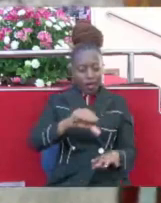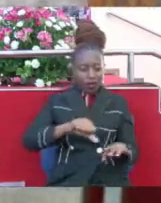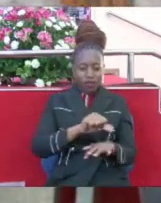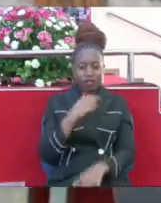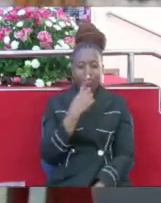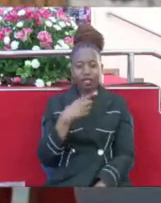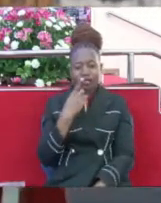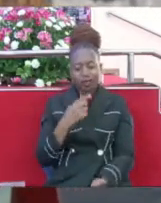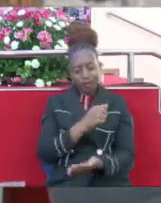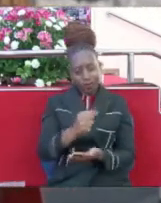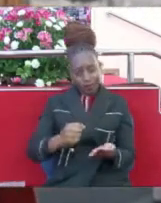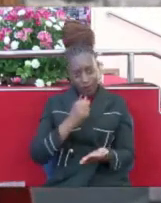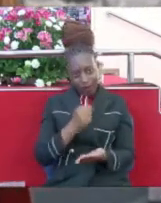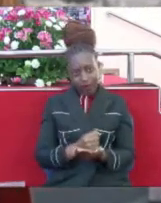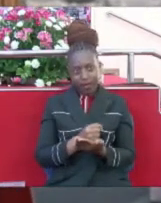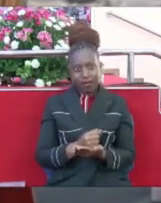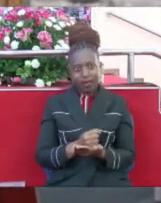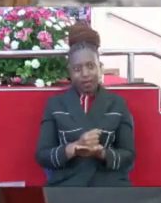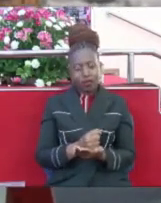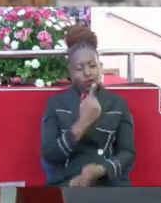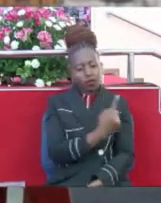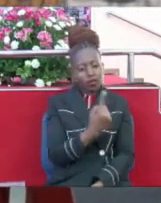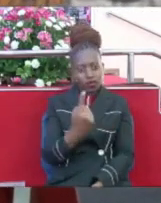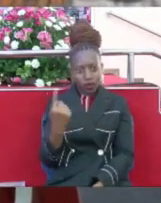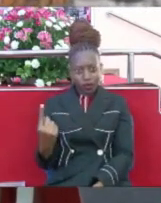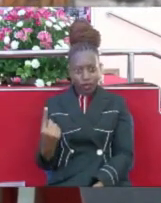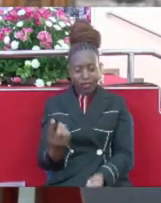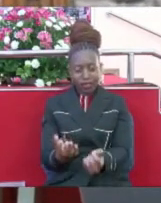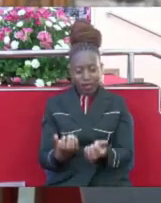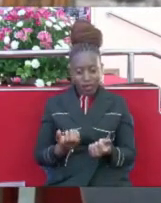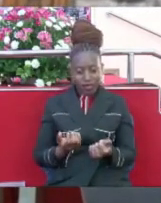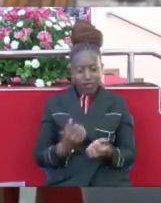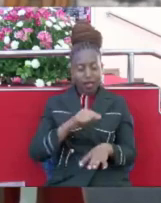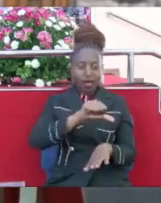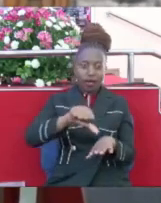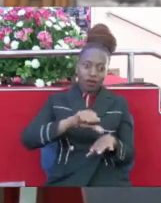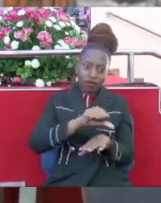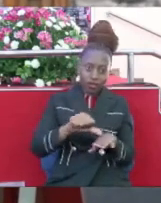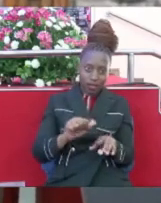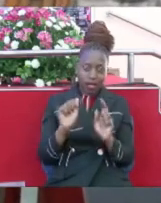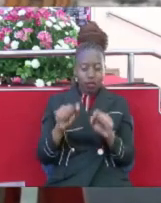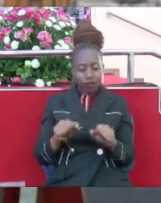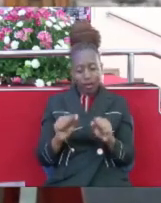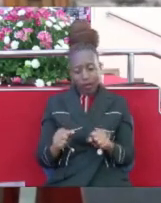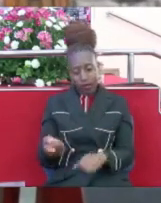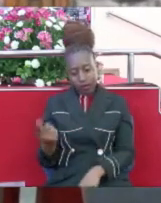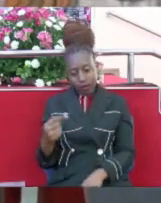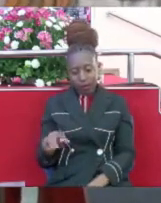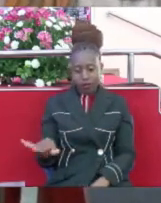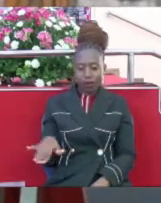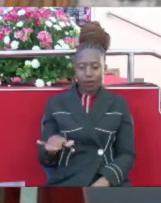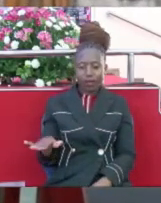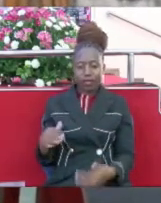So each one of us requires an anointing for us to be able to come to a place of having